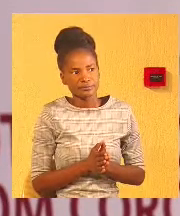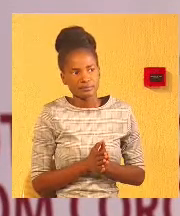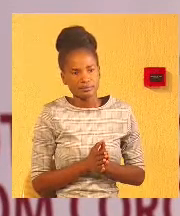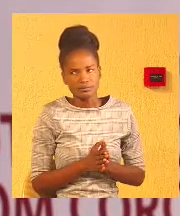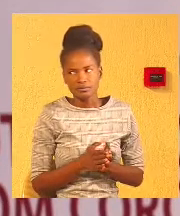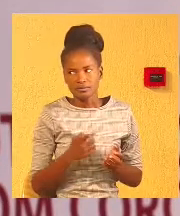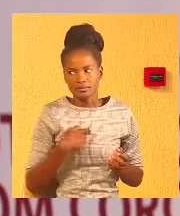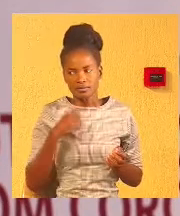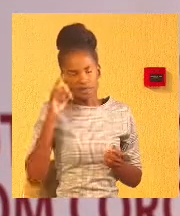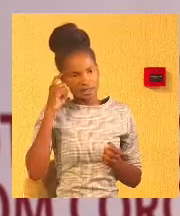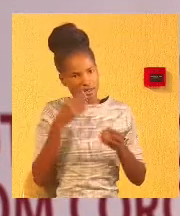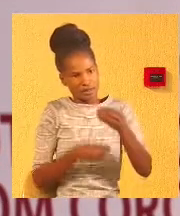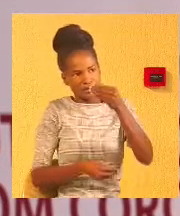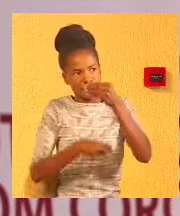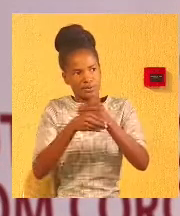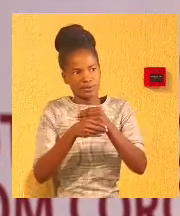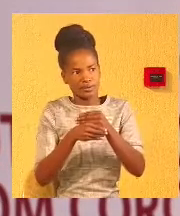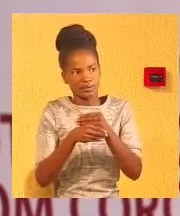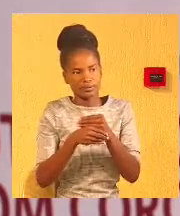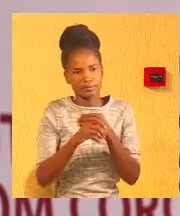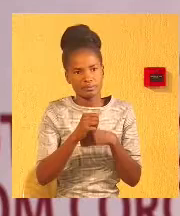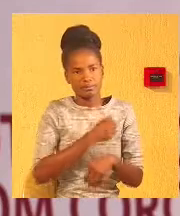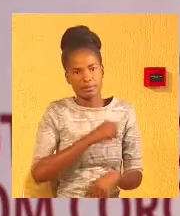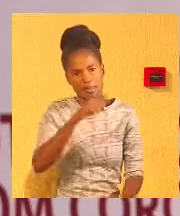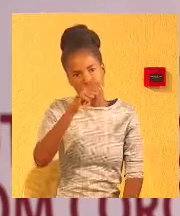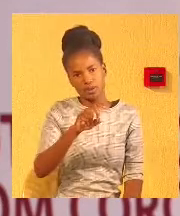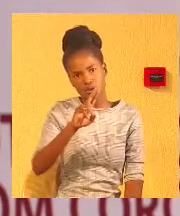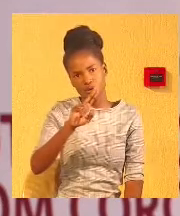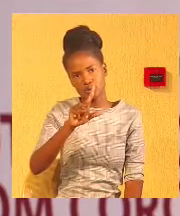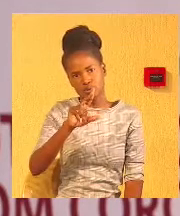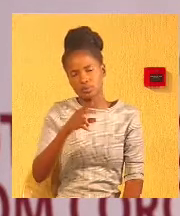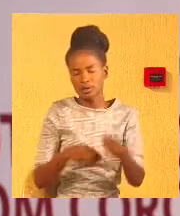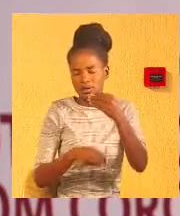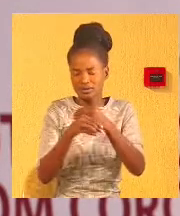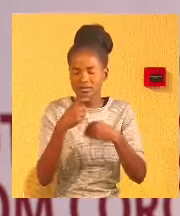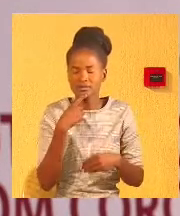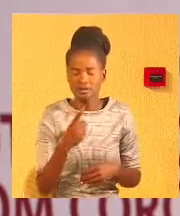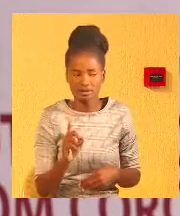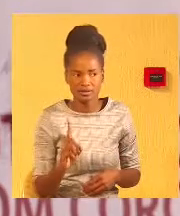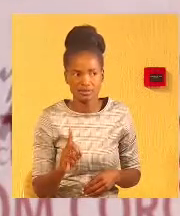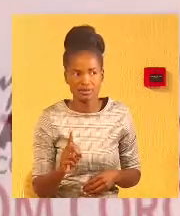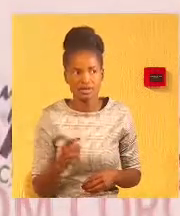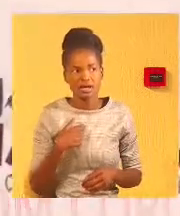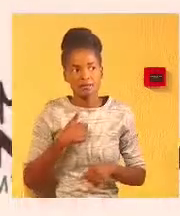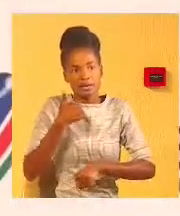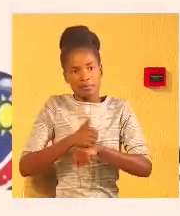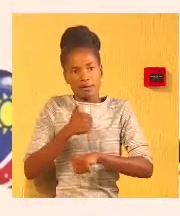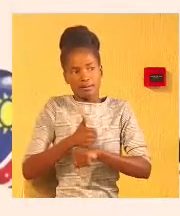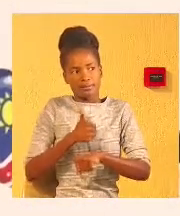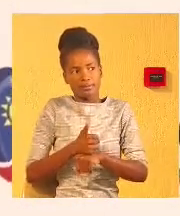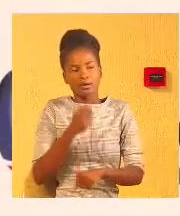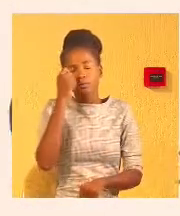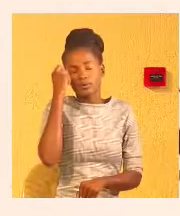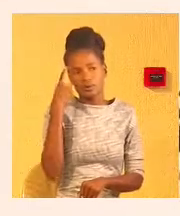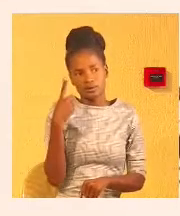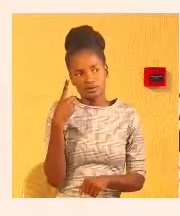I think just to add already to what have been said, I think I was privileged enough to